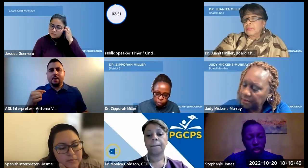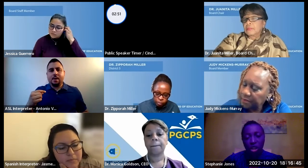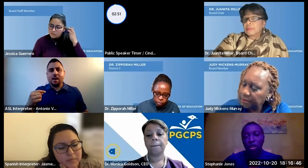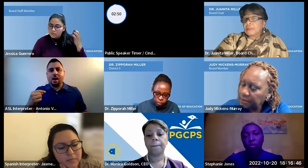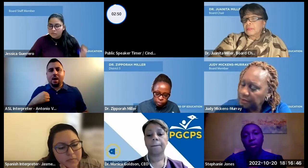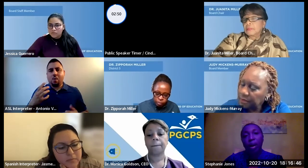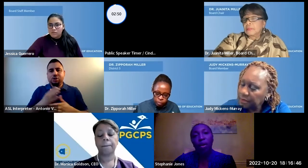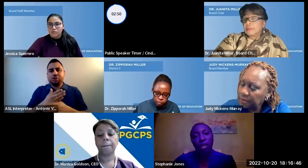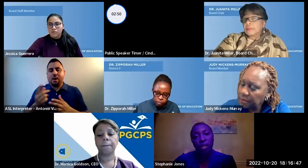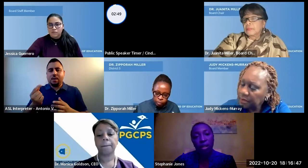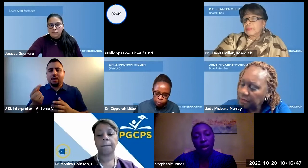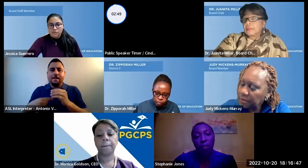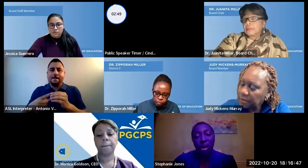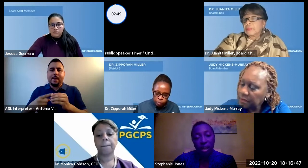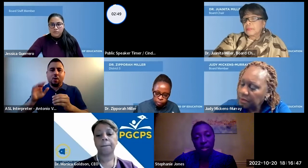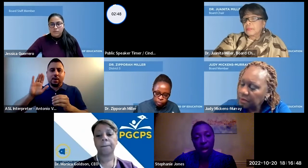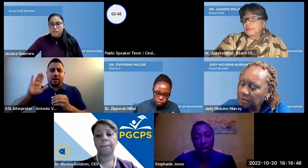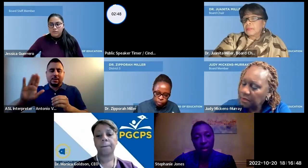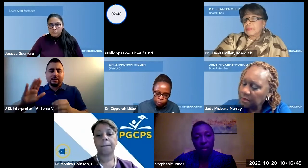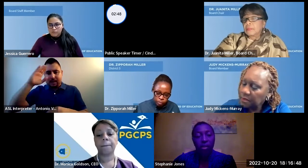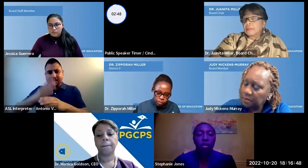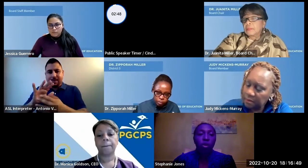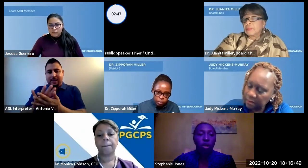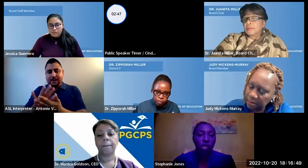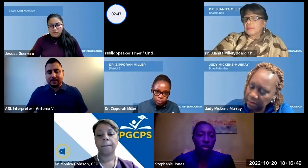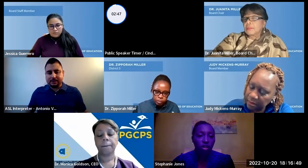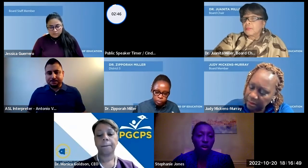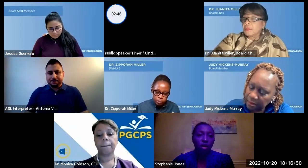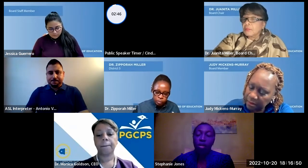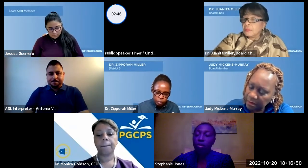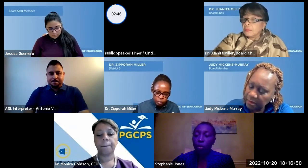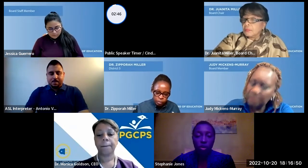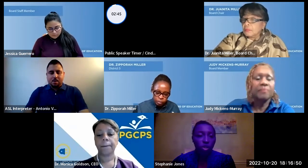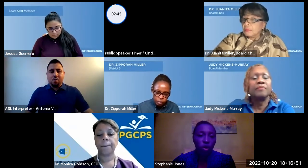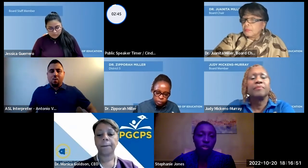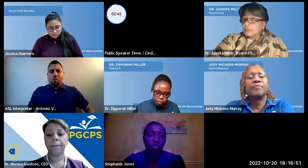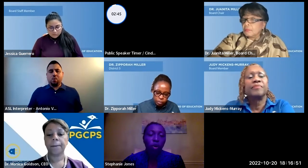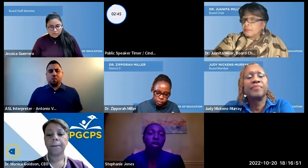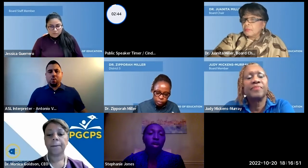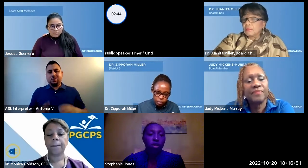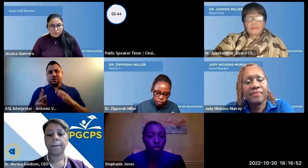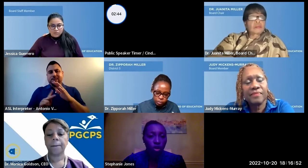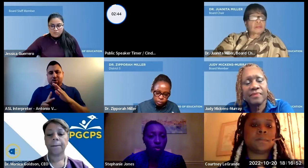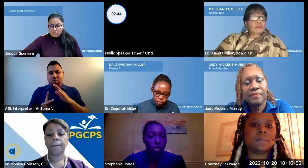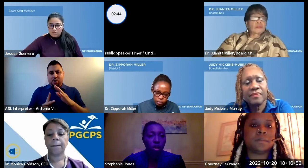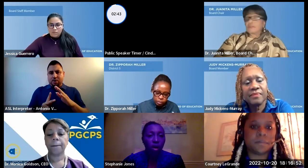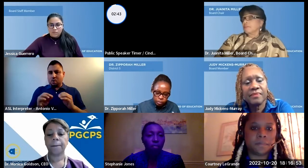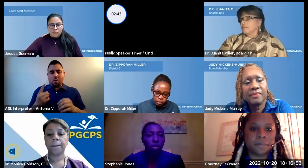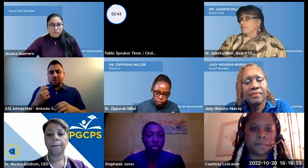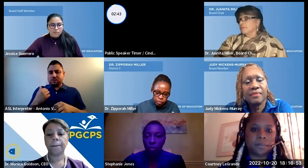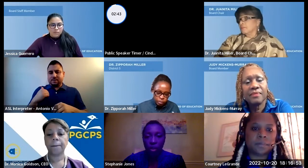I wanna share a little bit about my son's academics. When he was in kindergarten, of course it was no one's fault. The school year